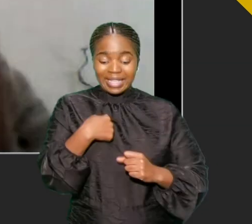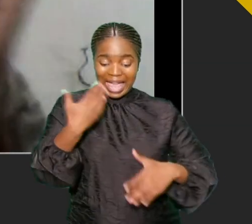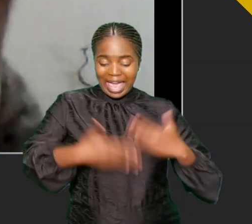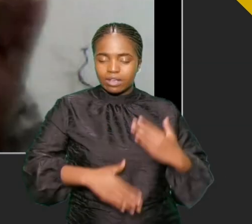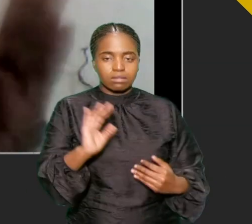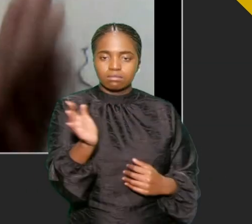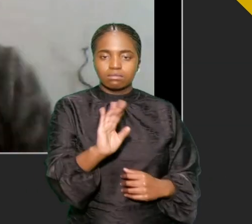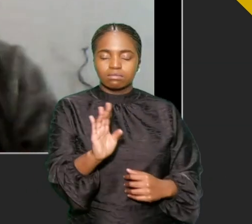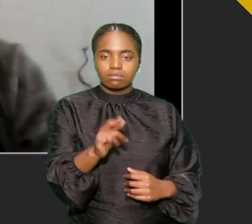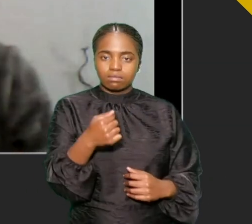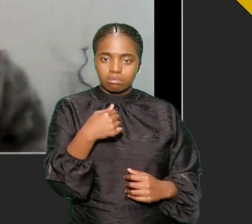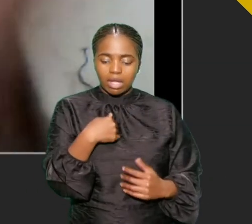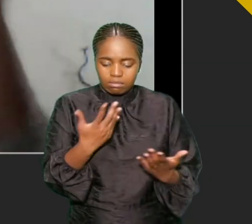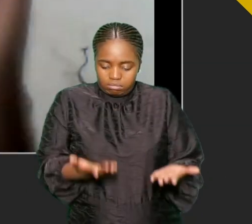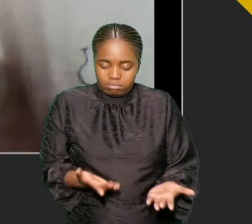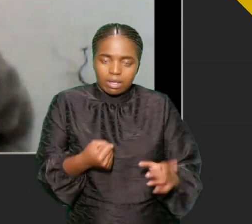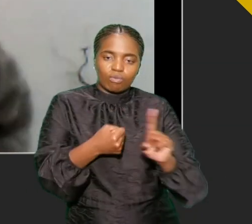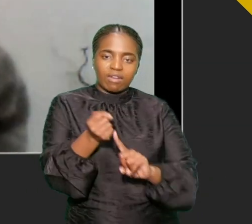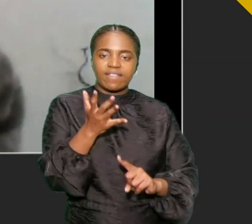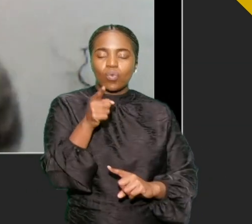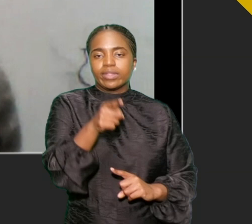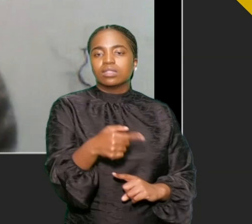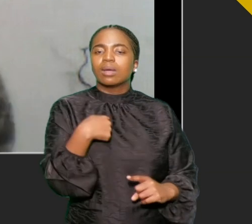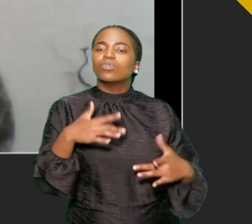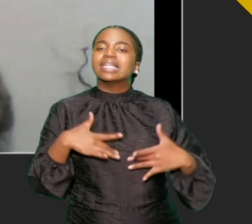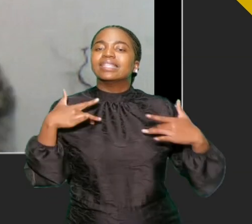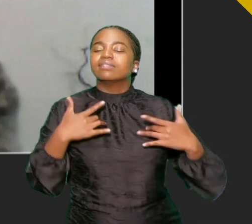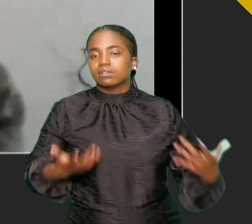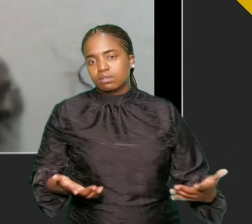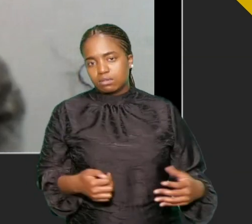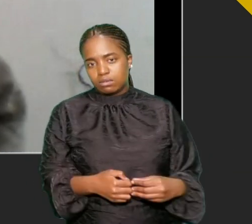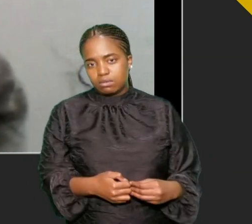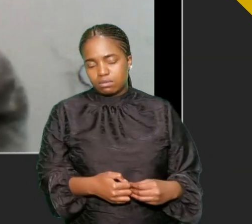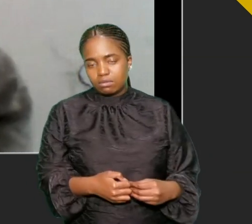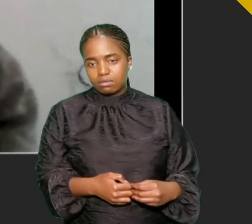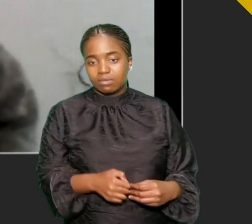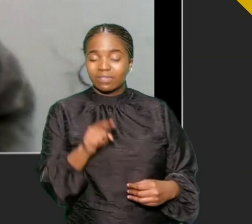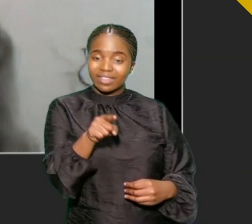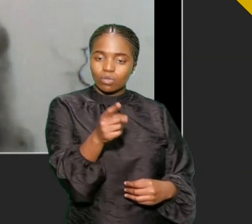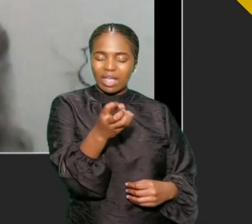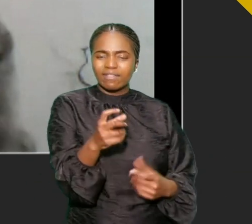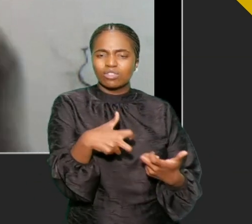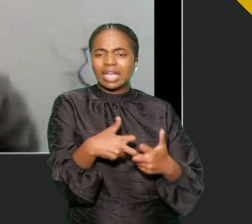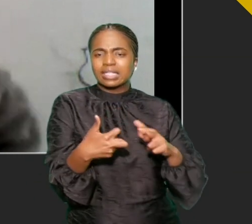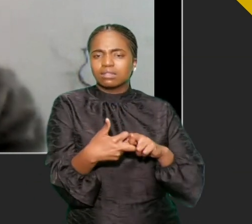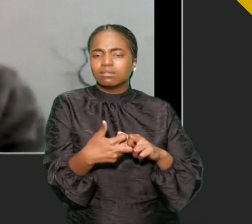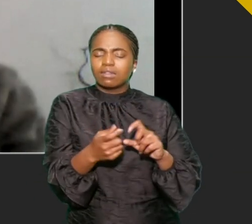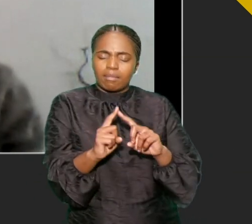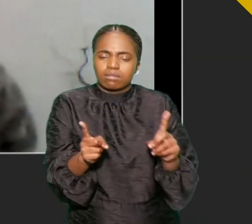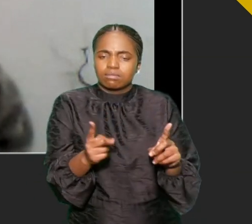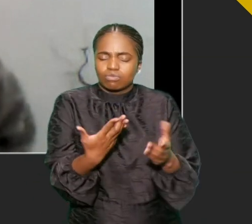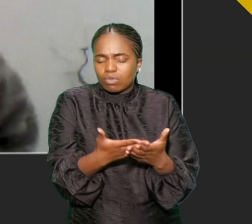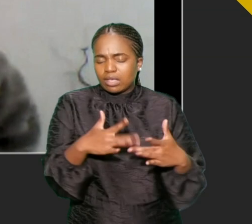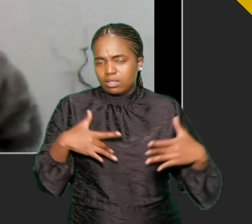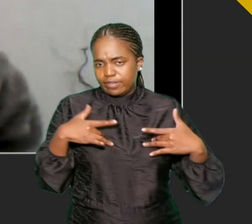out there. This is what I'm going to fight for, and I'm going to win. I think with that, we have challenges, but we can win if we